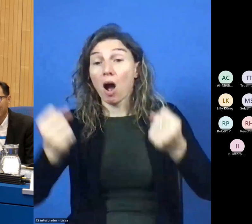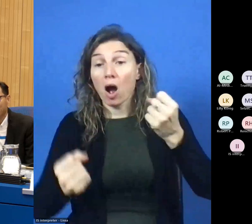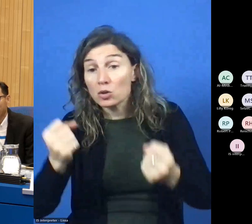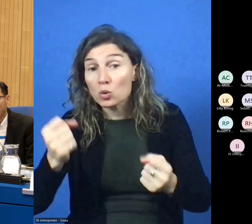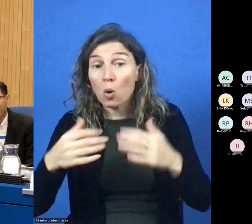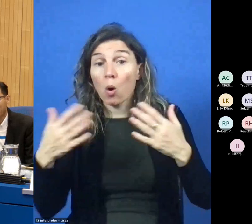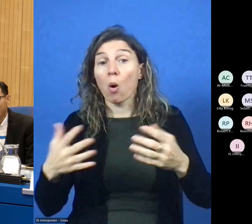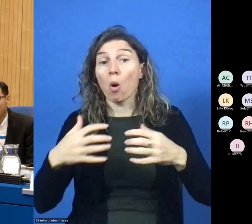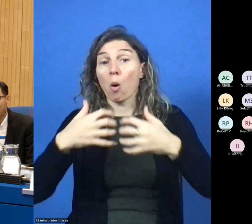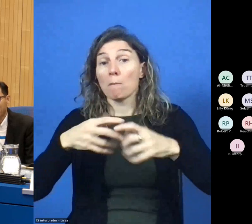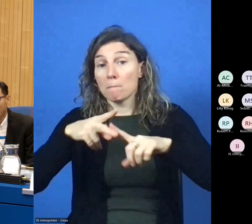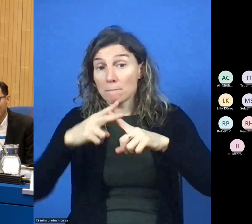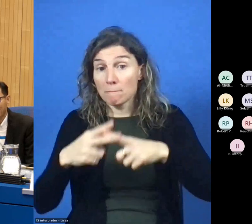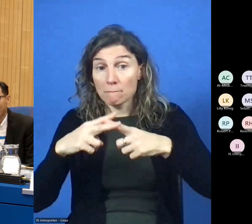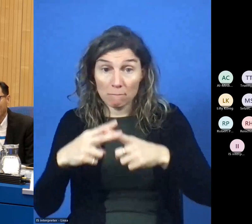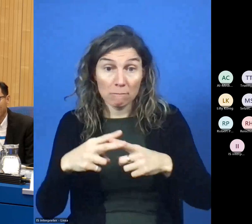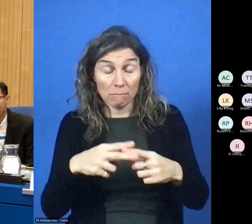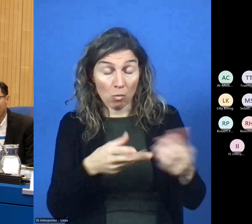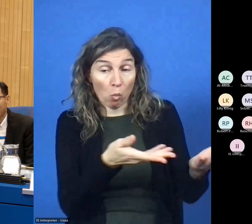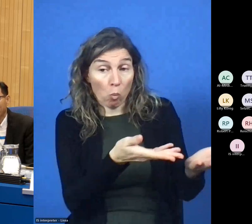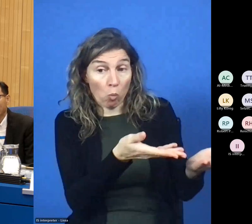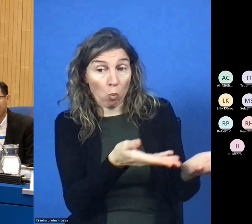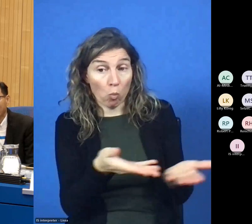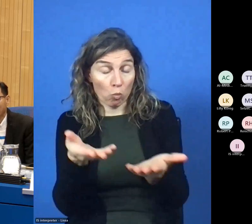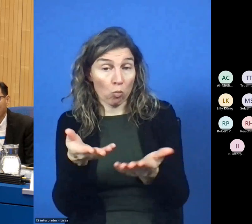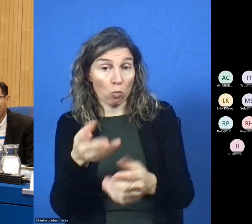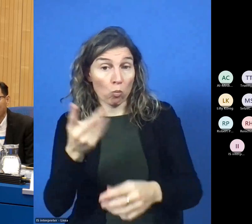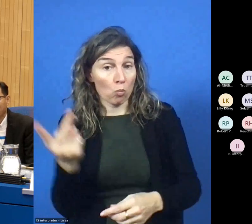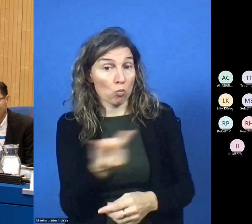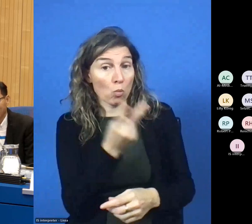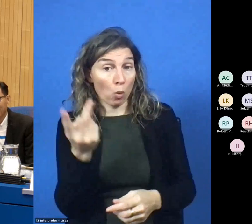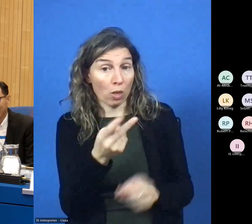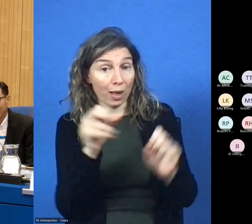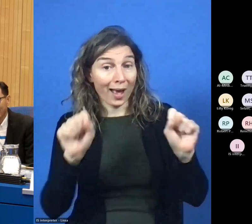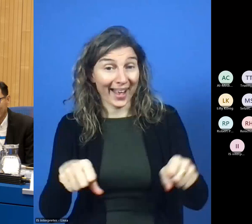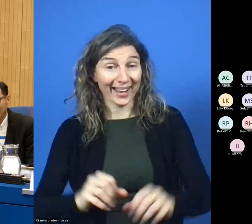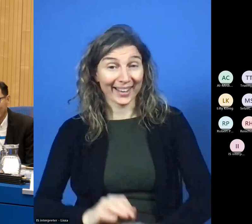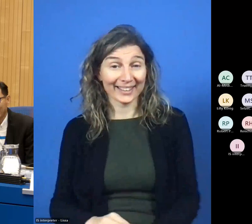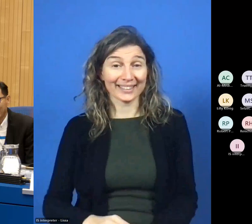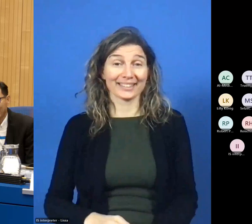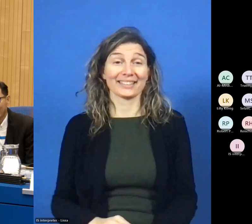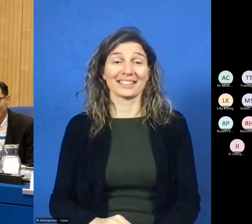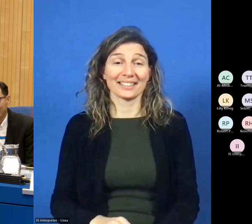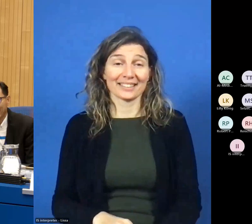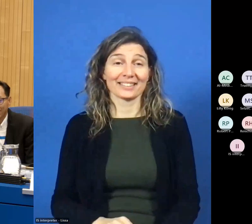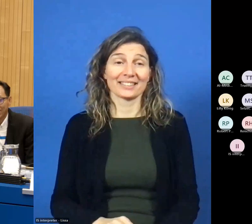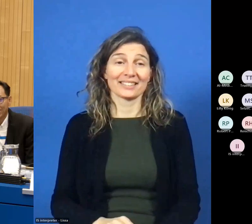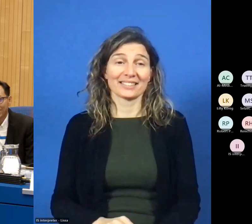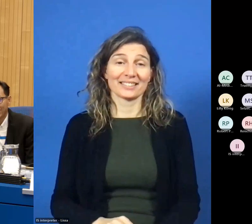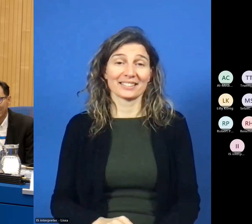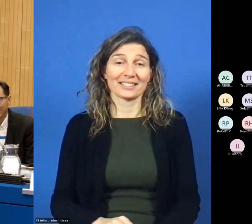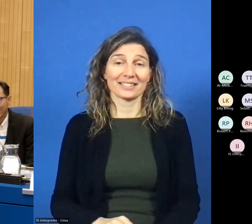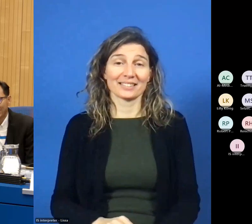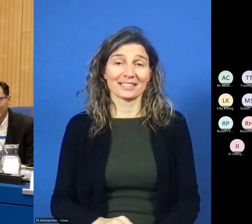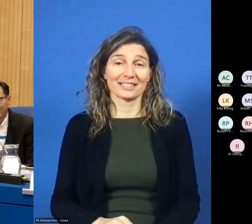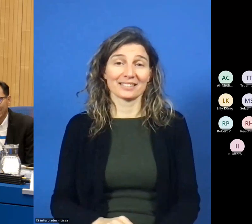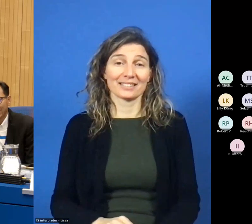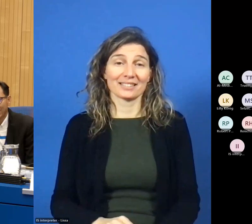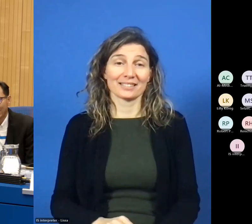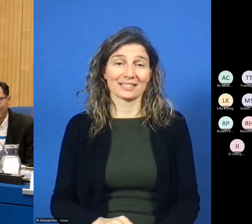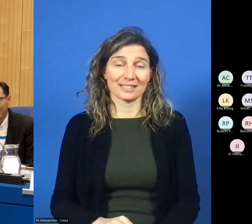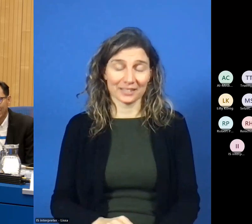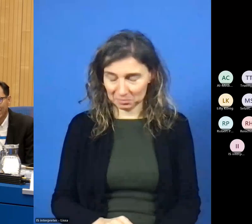we also welcome both gender as well. Yes. Thank you.